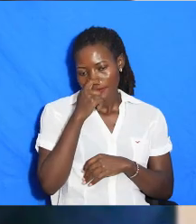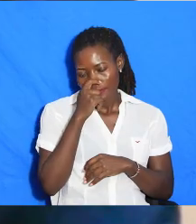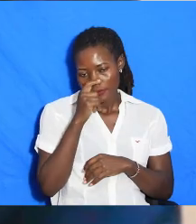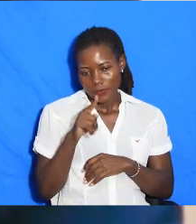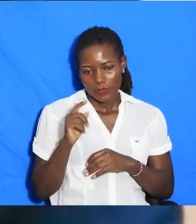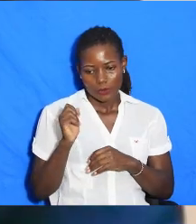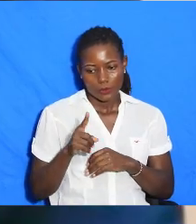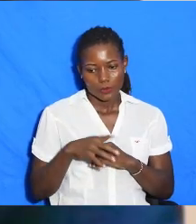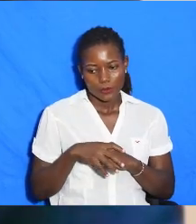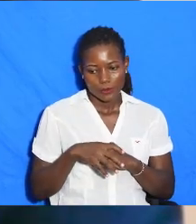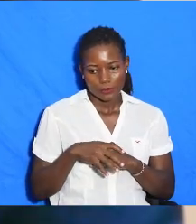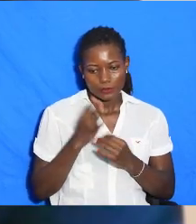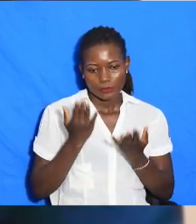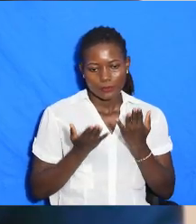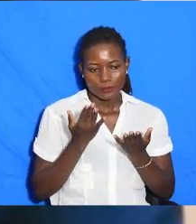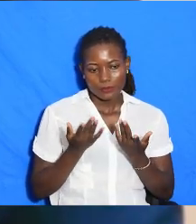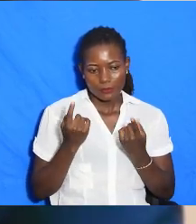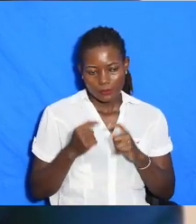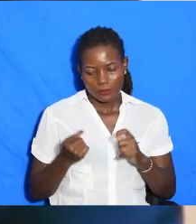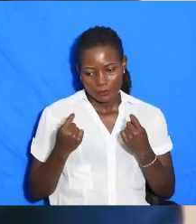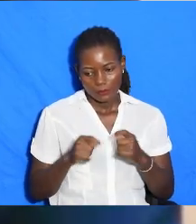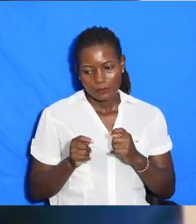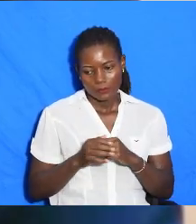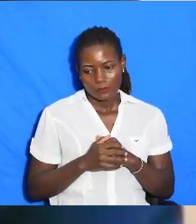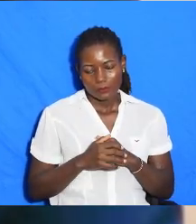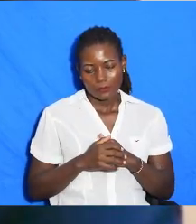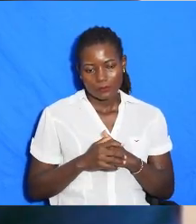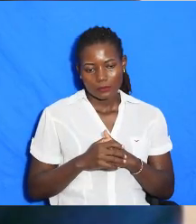wish you could like try and